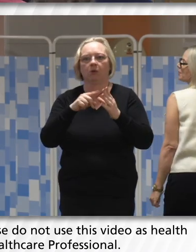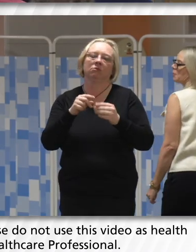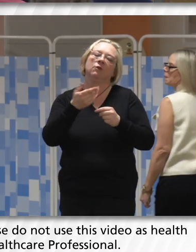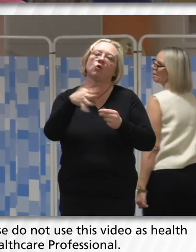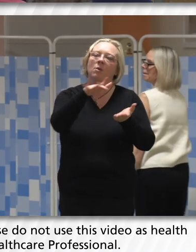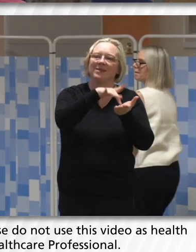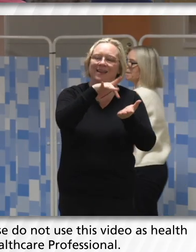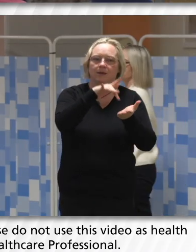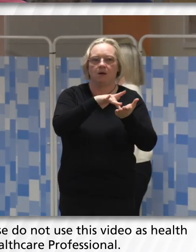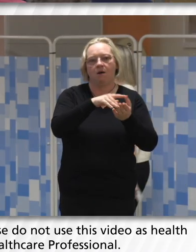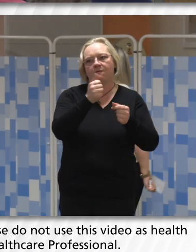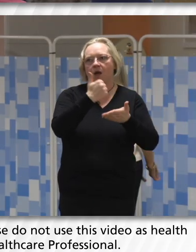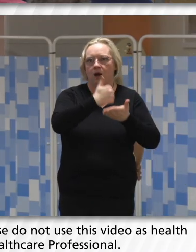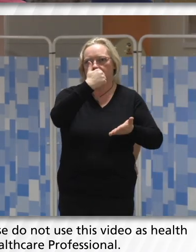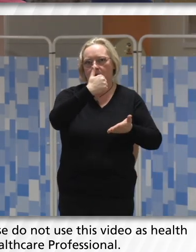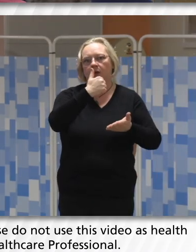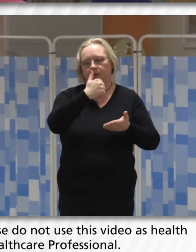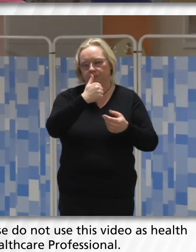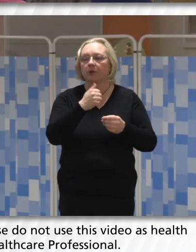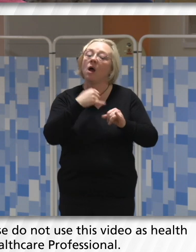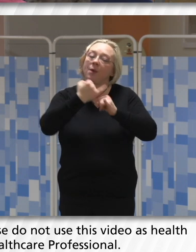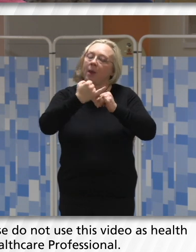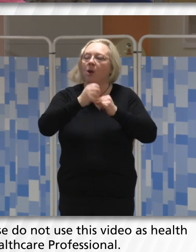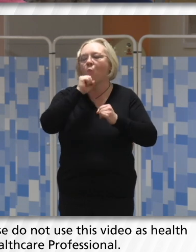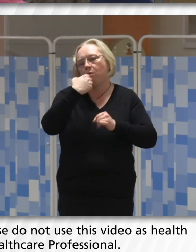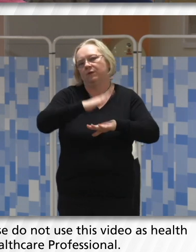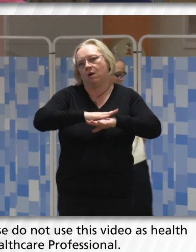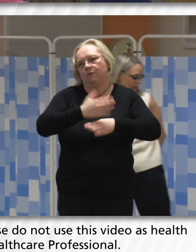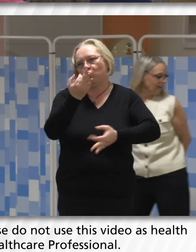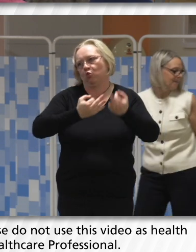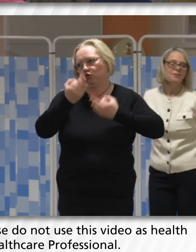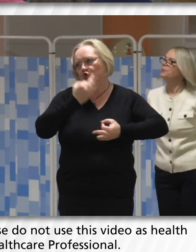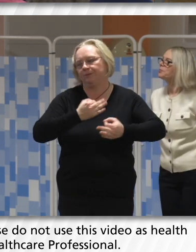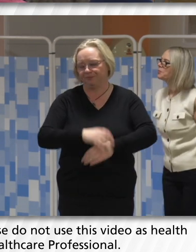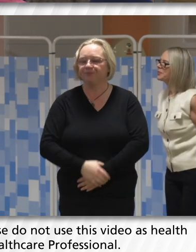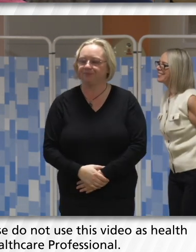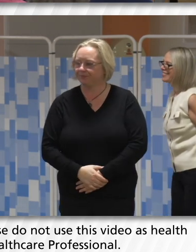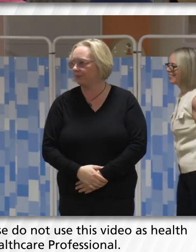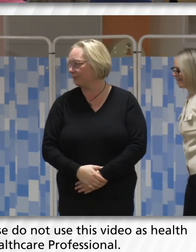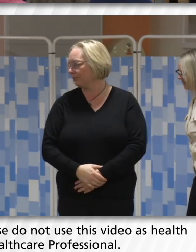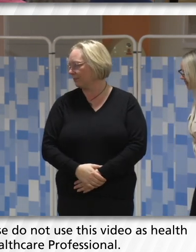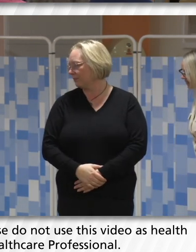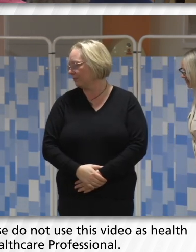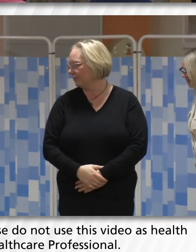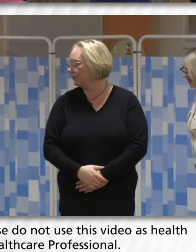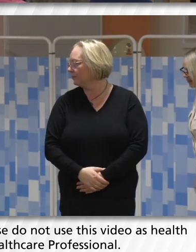have. There will be time at the end of the talk for questions and answers. Thank you.